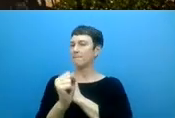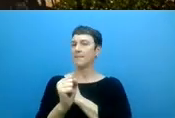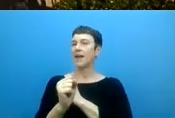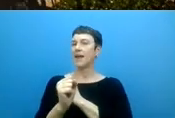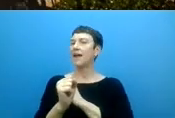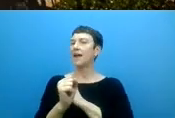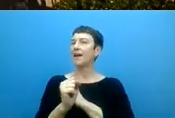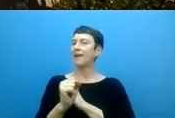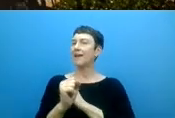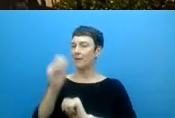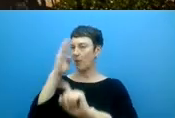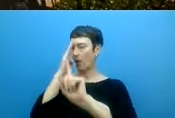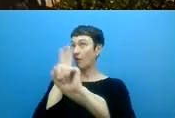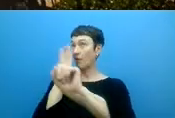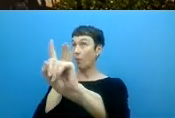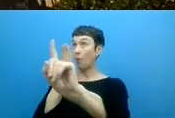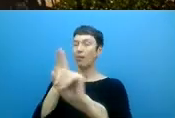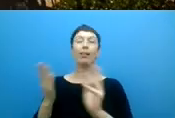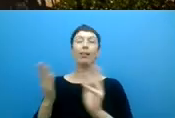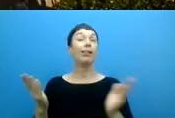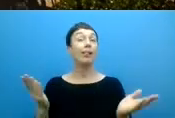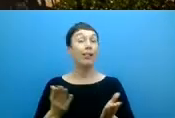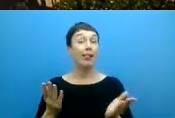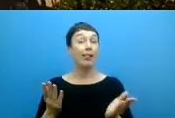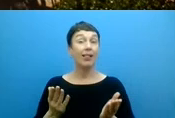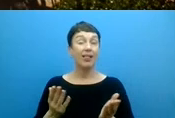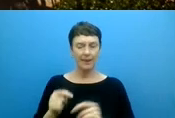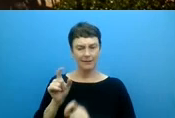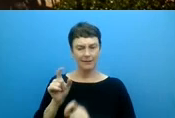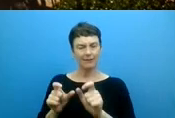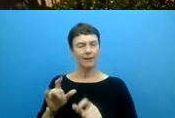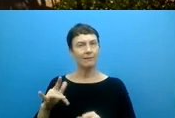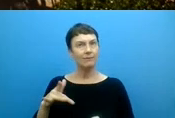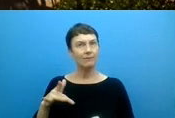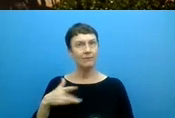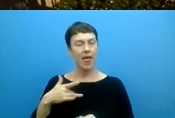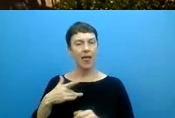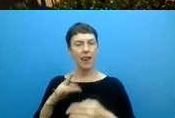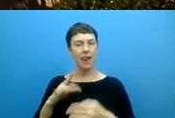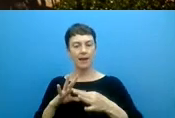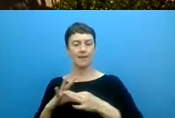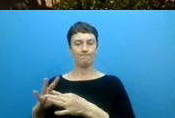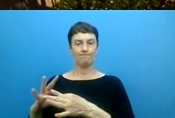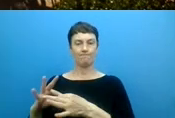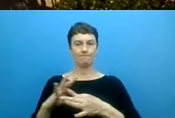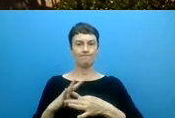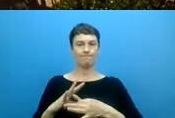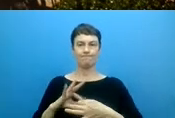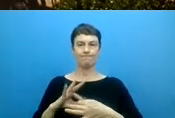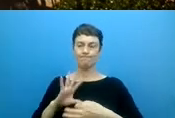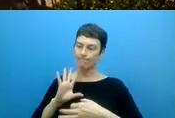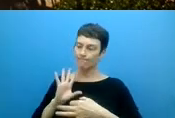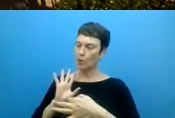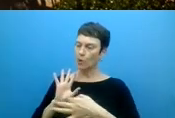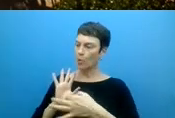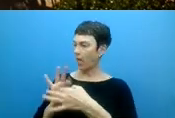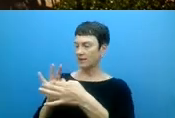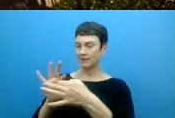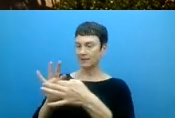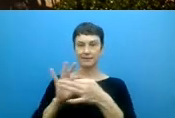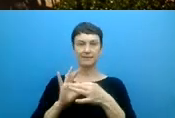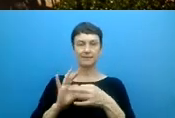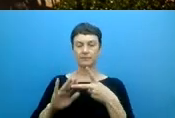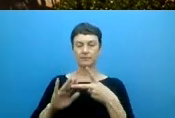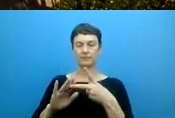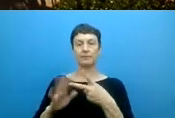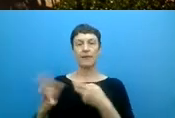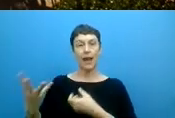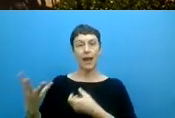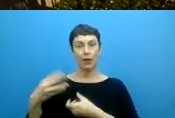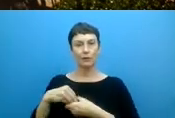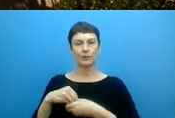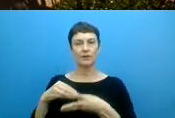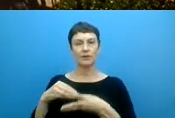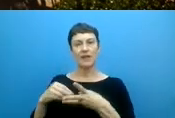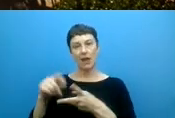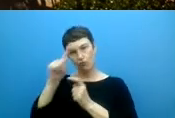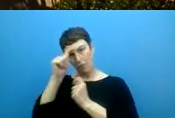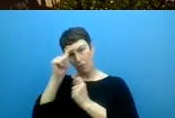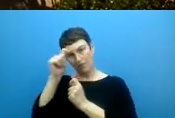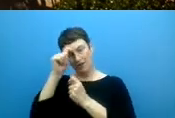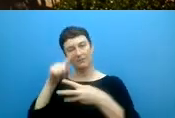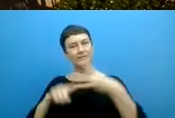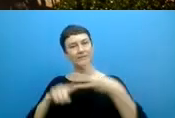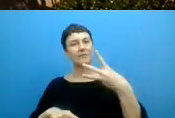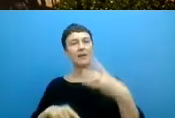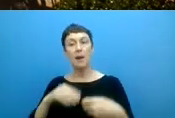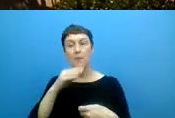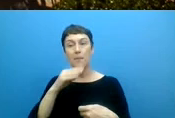goal of multilingualism is for people to feel connected, included, and recognized. It's to make sure people are